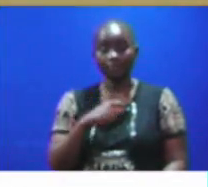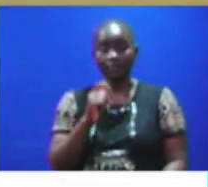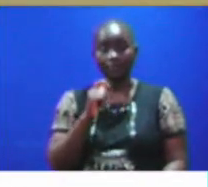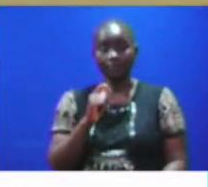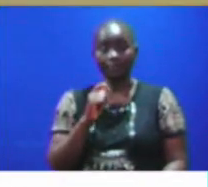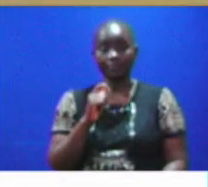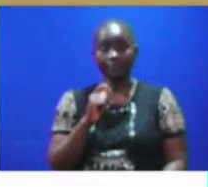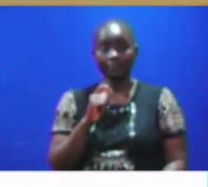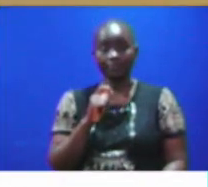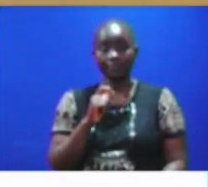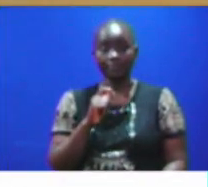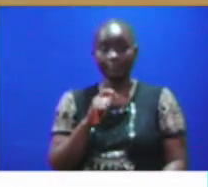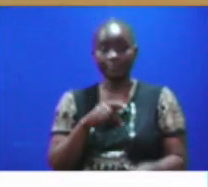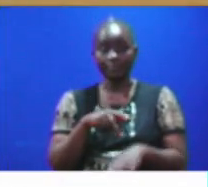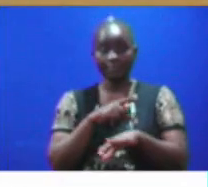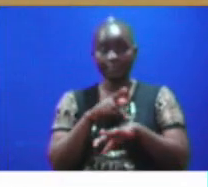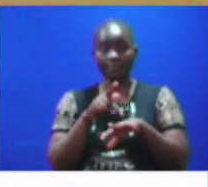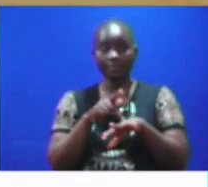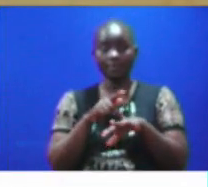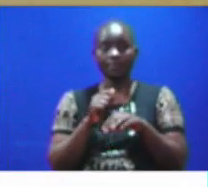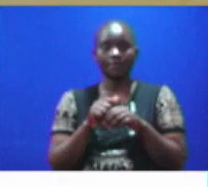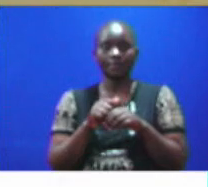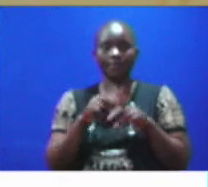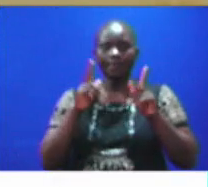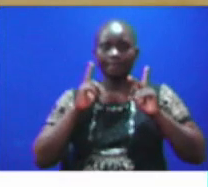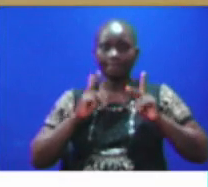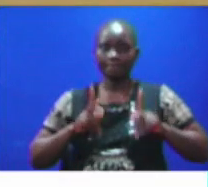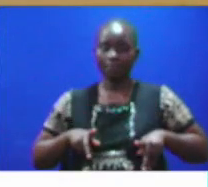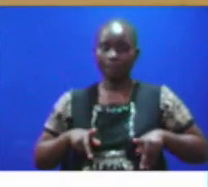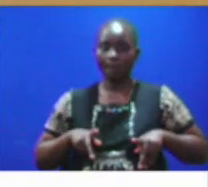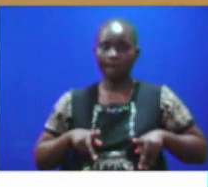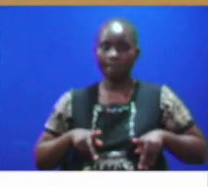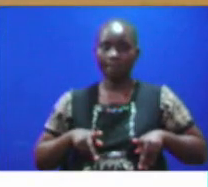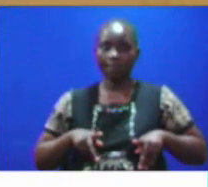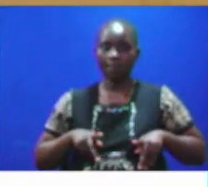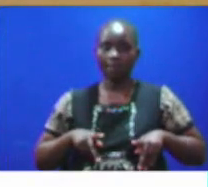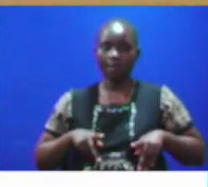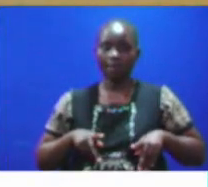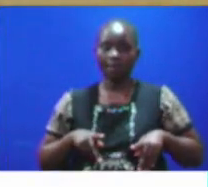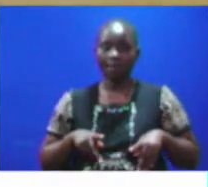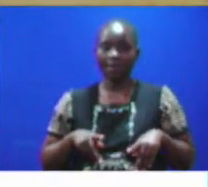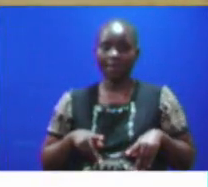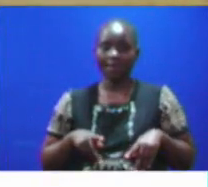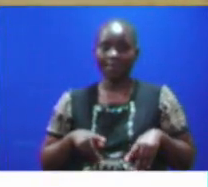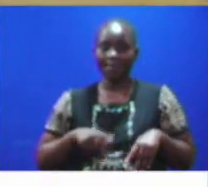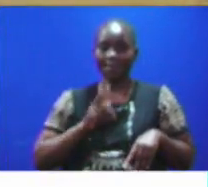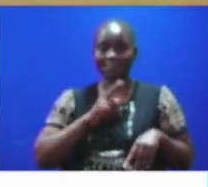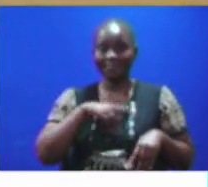police person policing the policy,